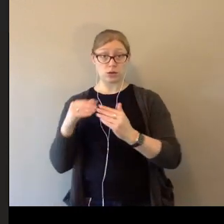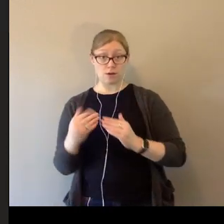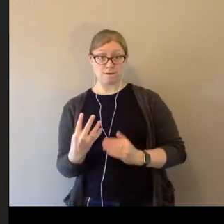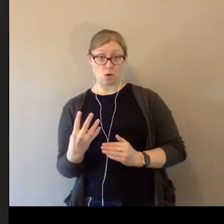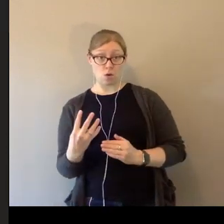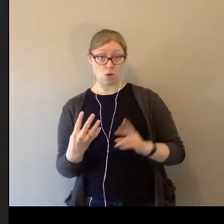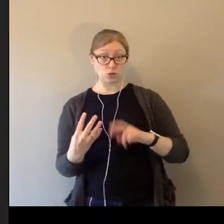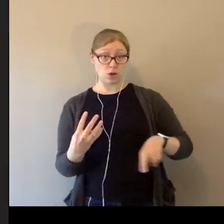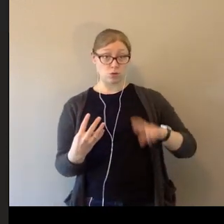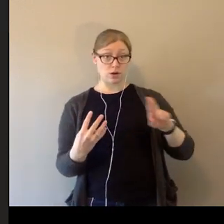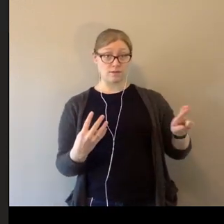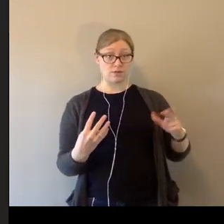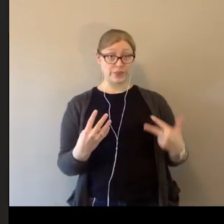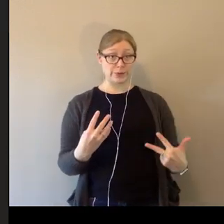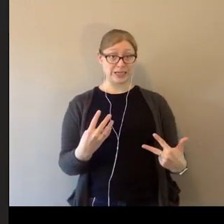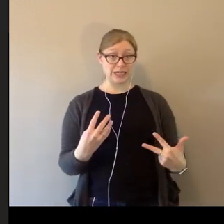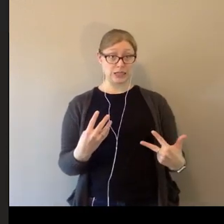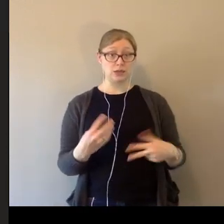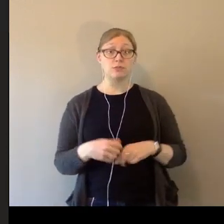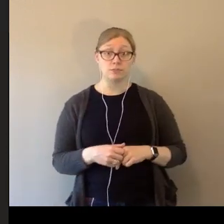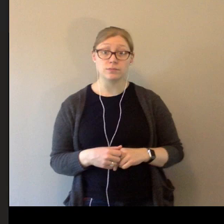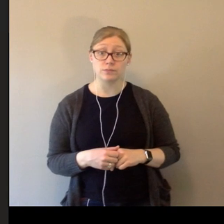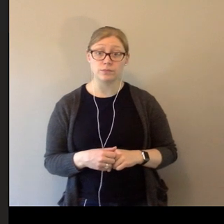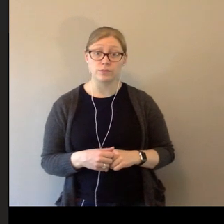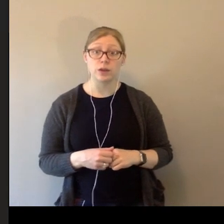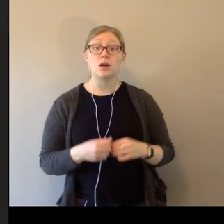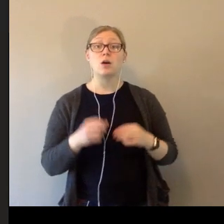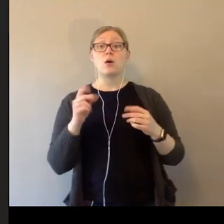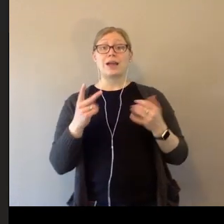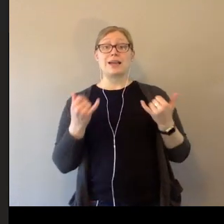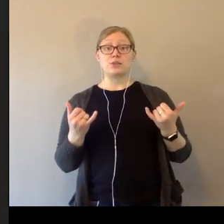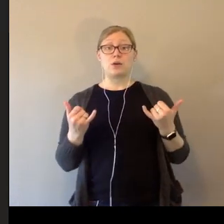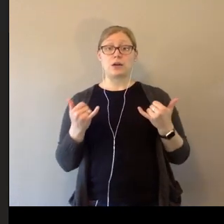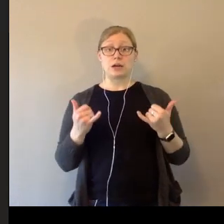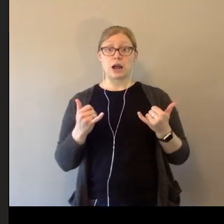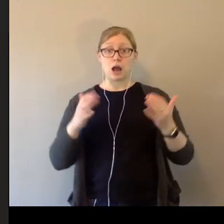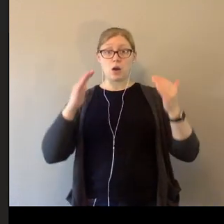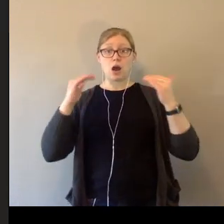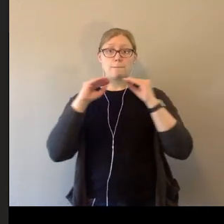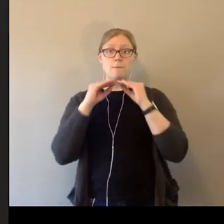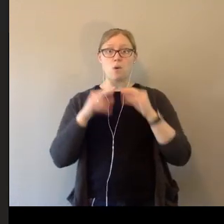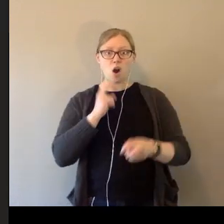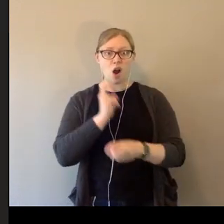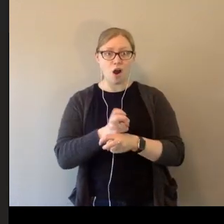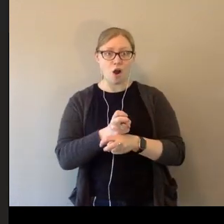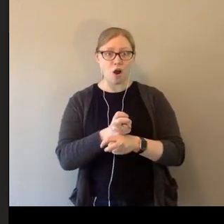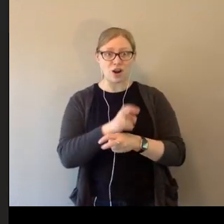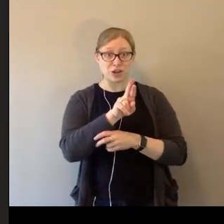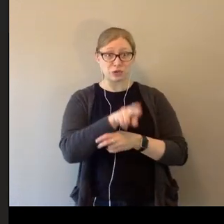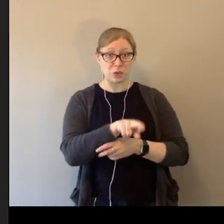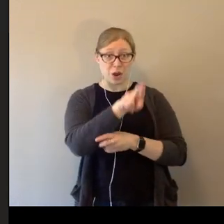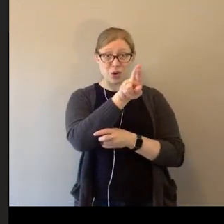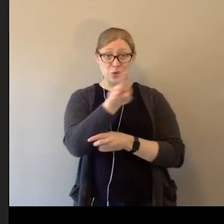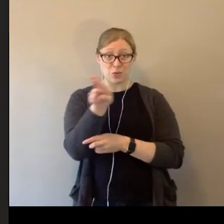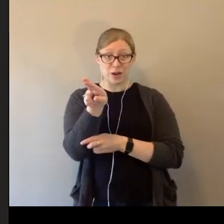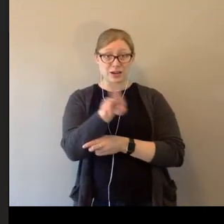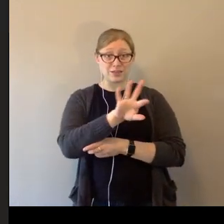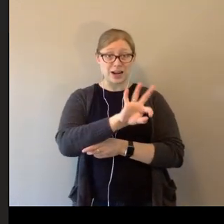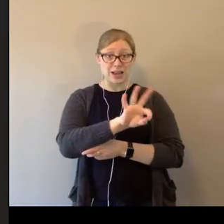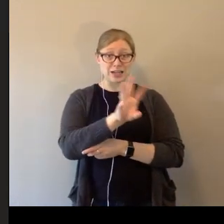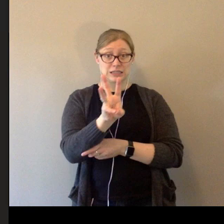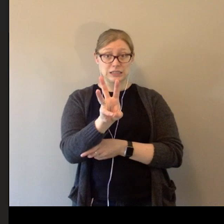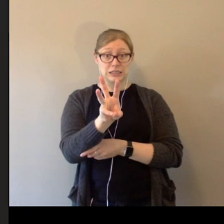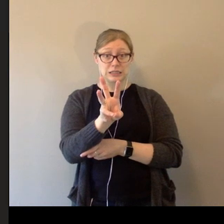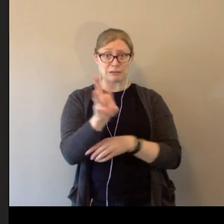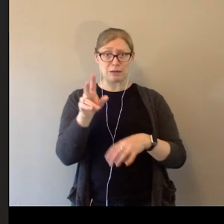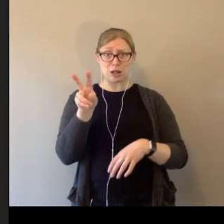Okay, so let's do one that's a little harder. Let's do the square root of 96. And I might look at 96 and I might say, gosh,